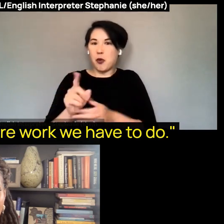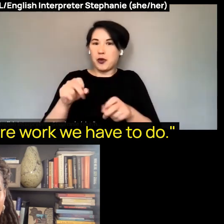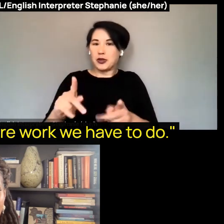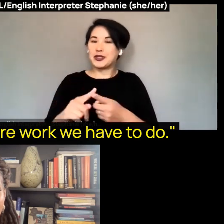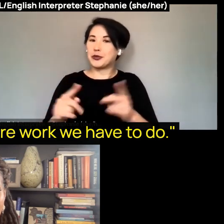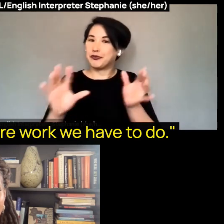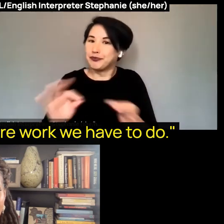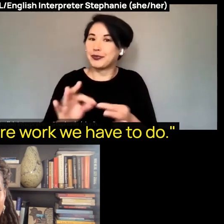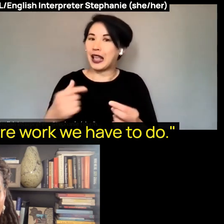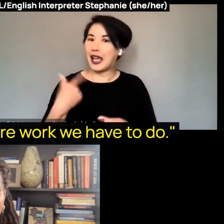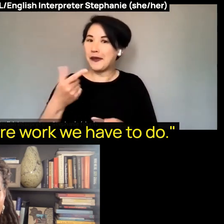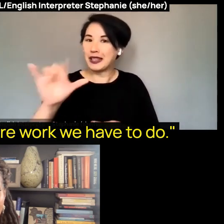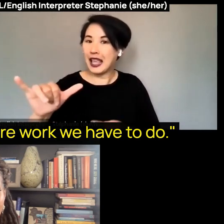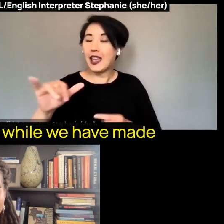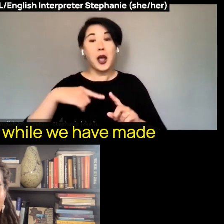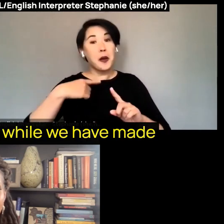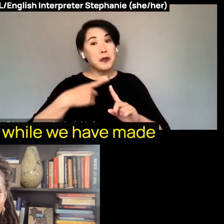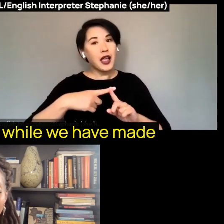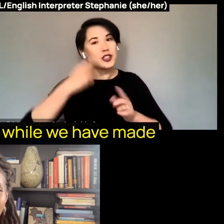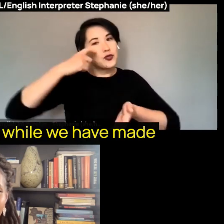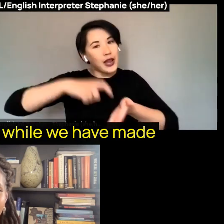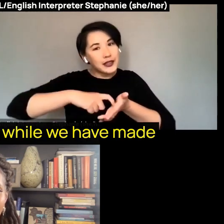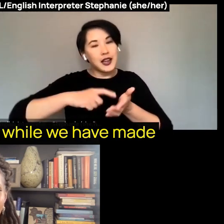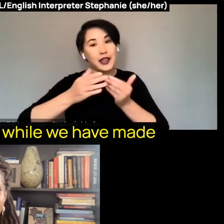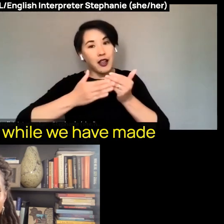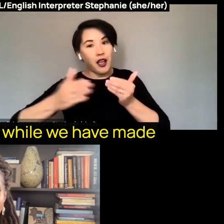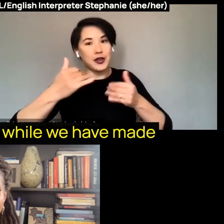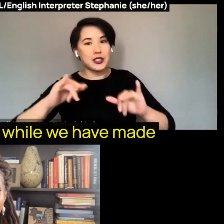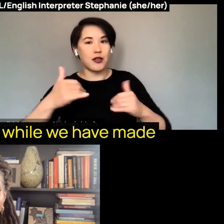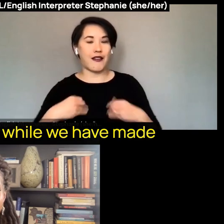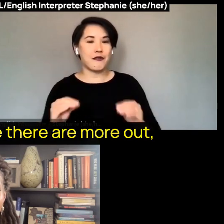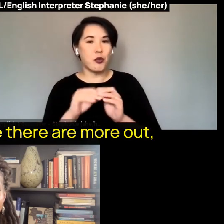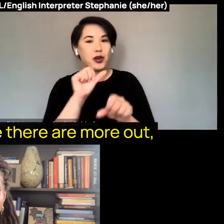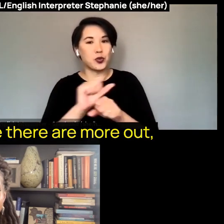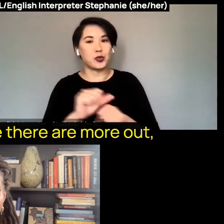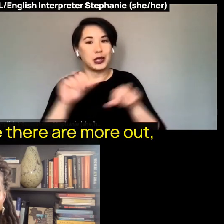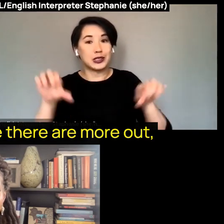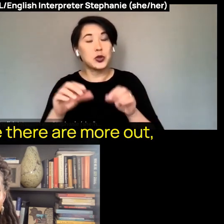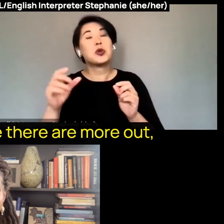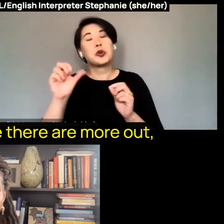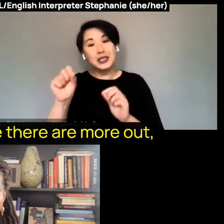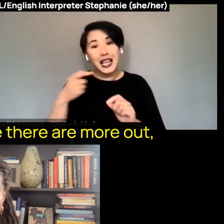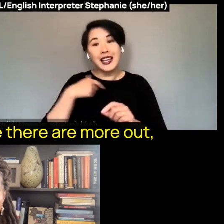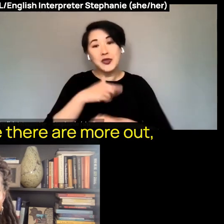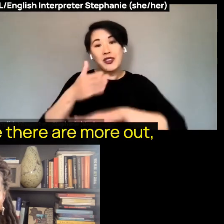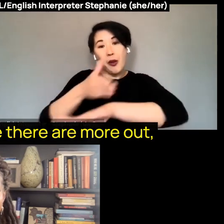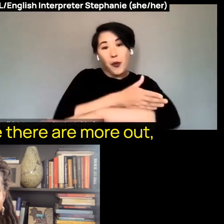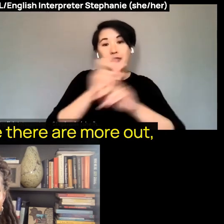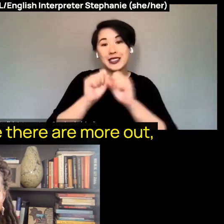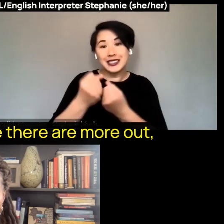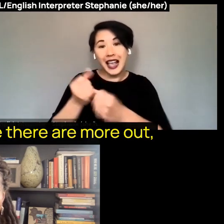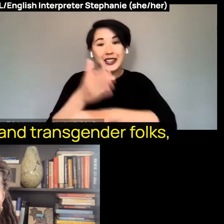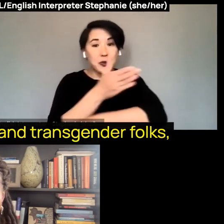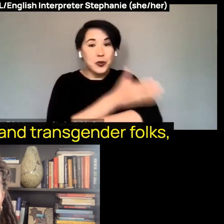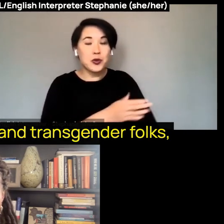And two, how much more work we have to do. Because I know that while we have made advancements and while there are more